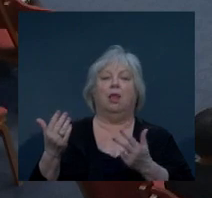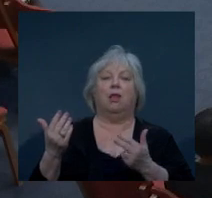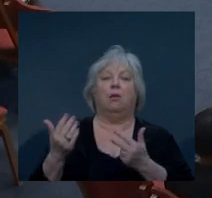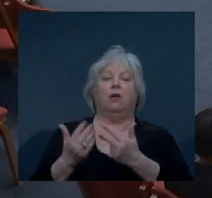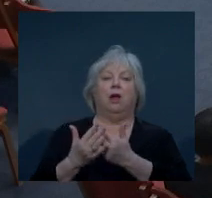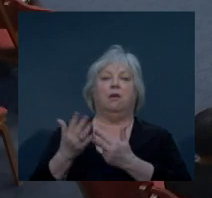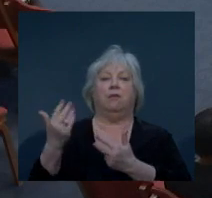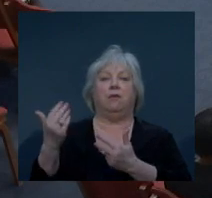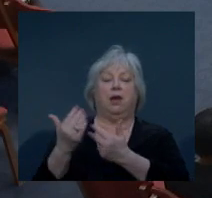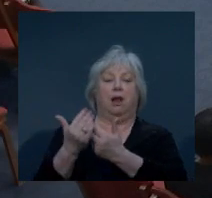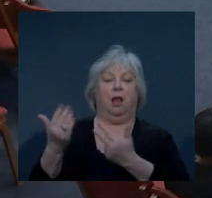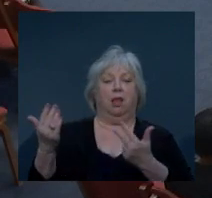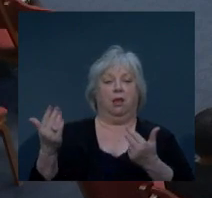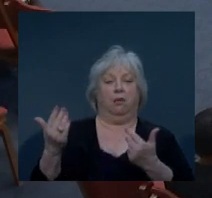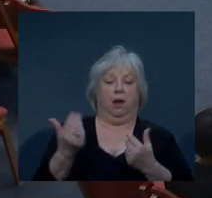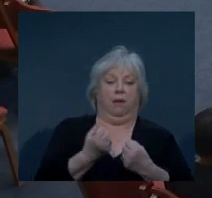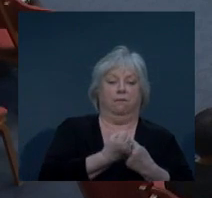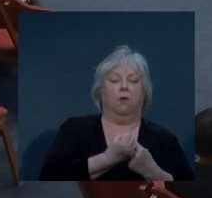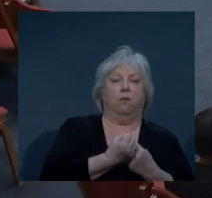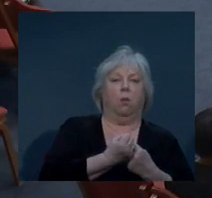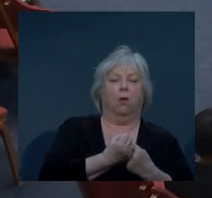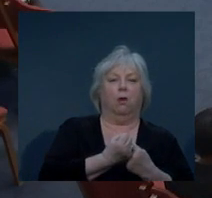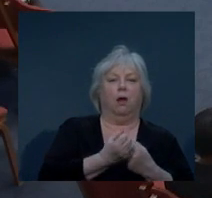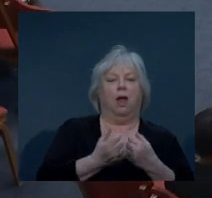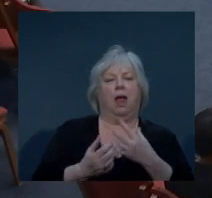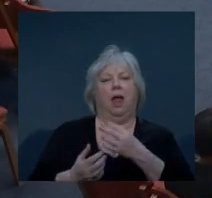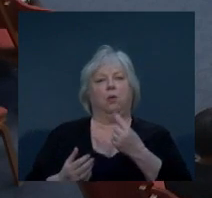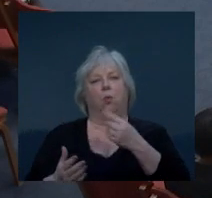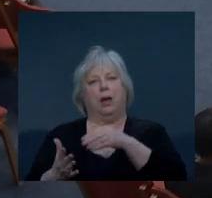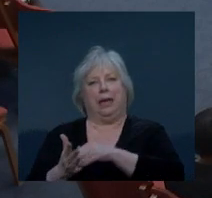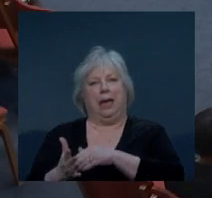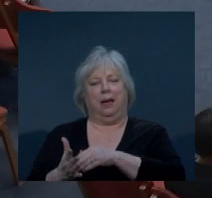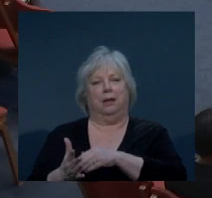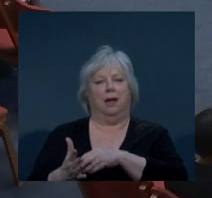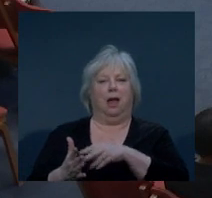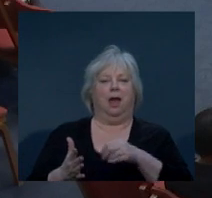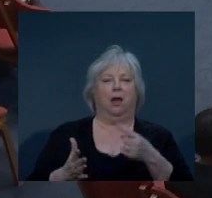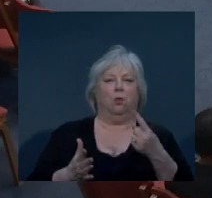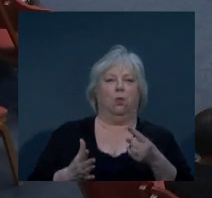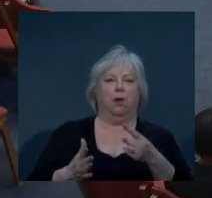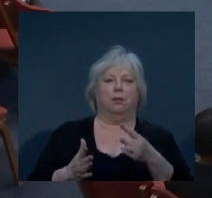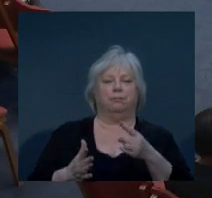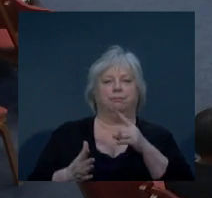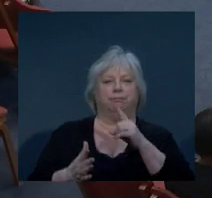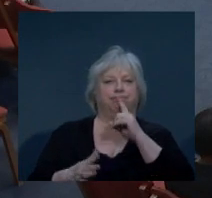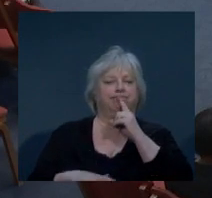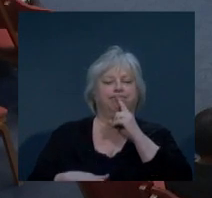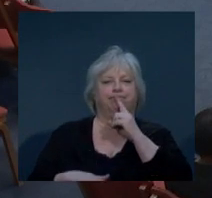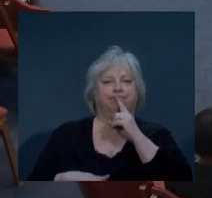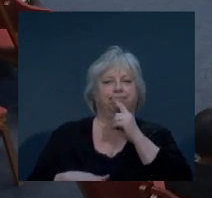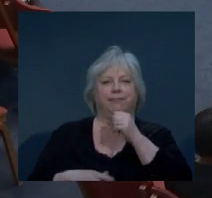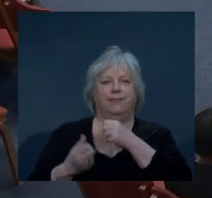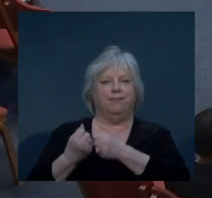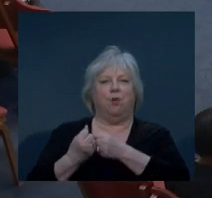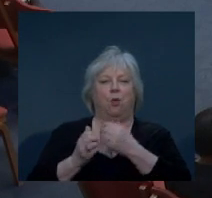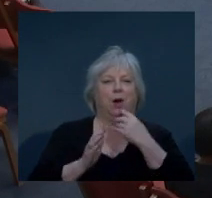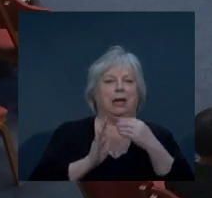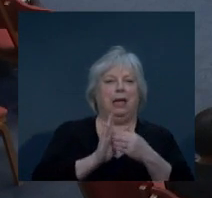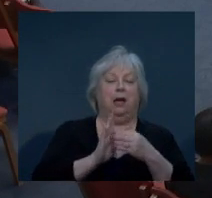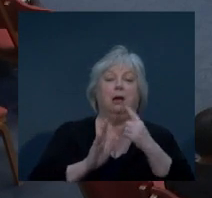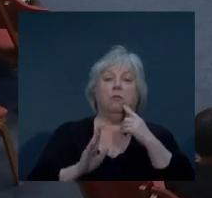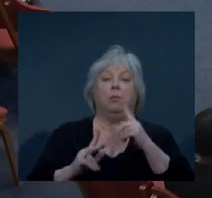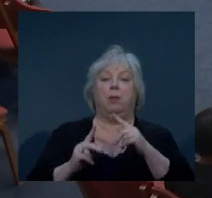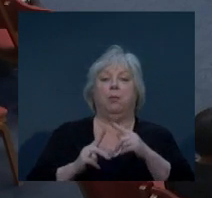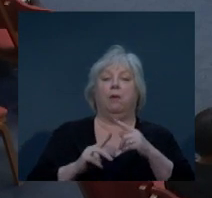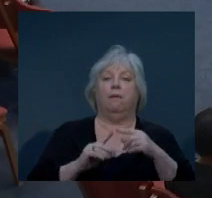Thirteen of the 15 are for. That's one against and one that doesn't say for or against. So for those